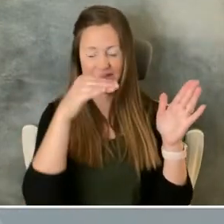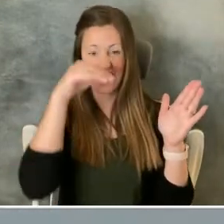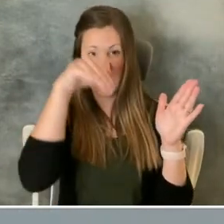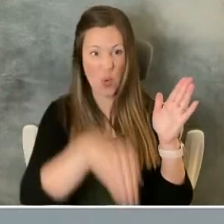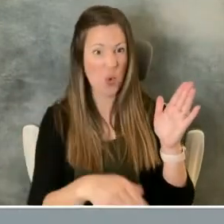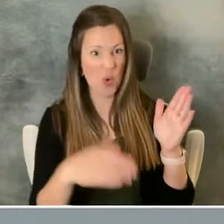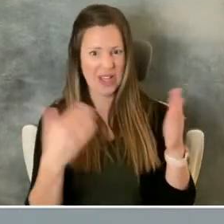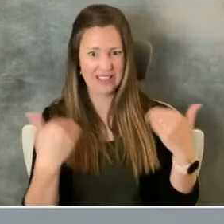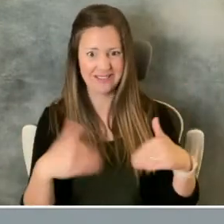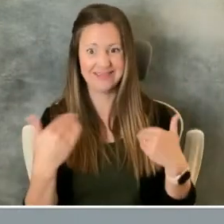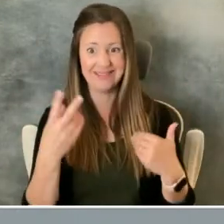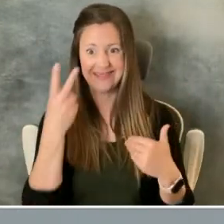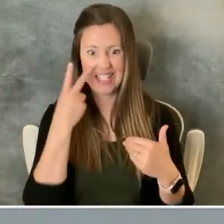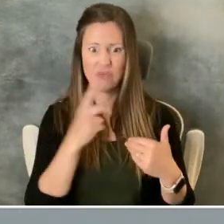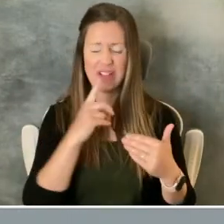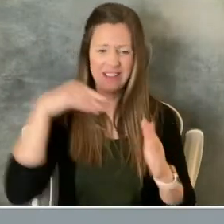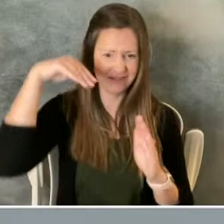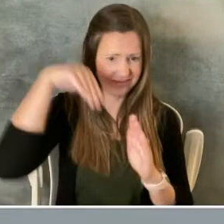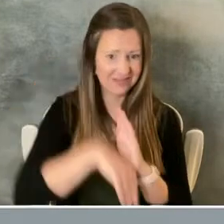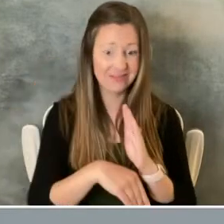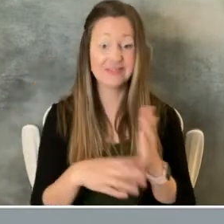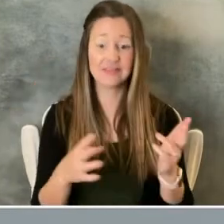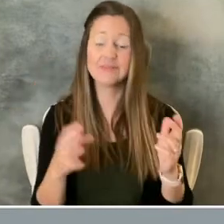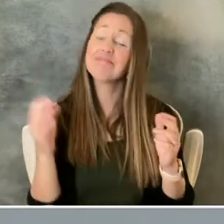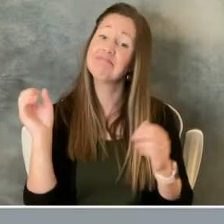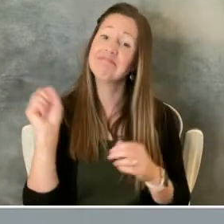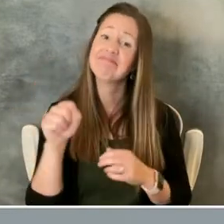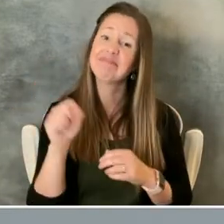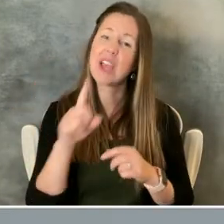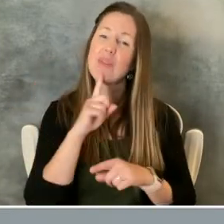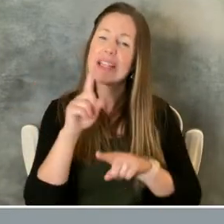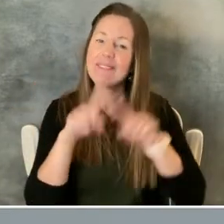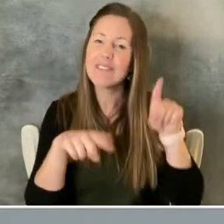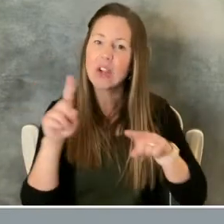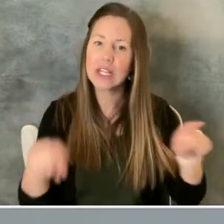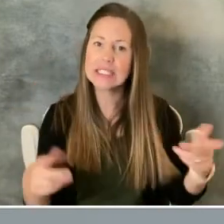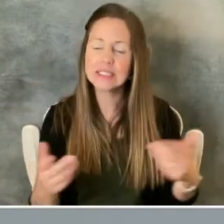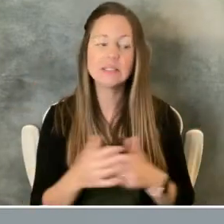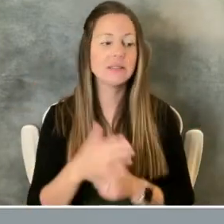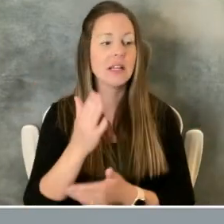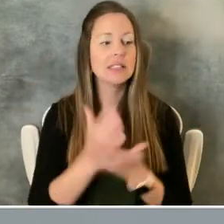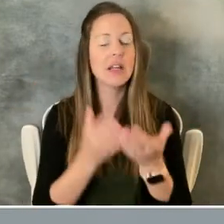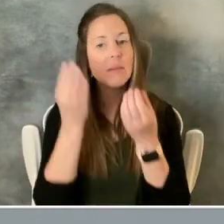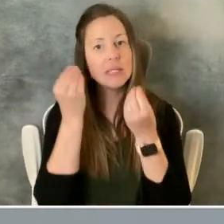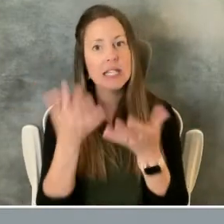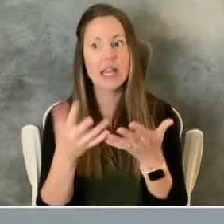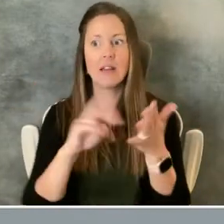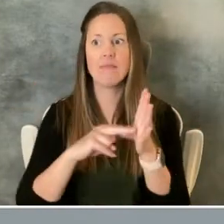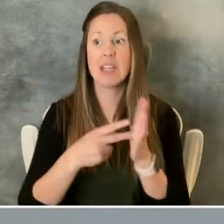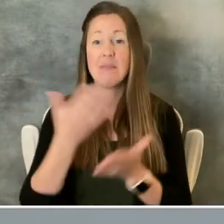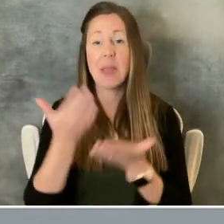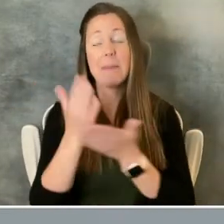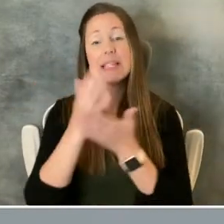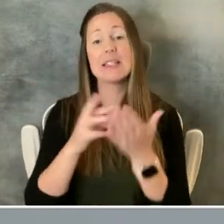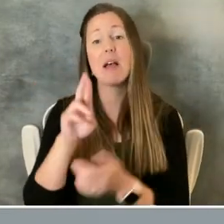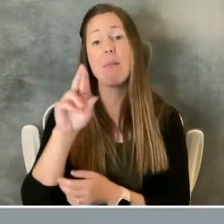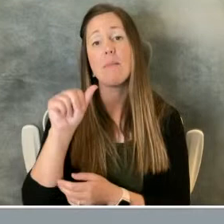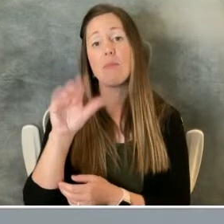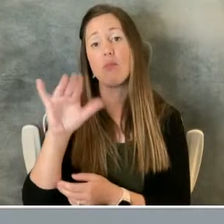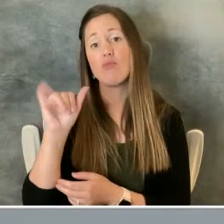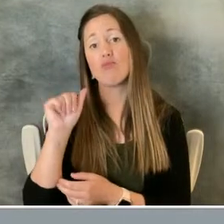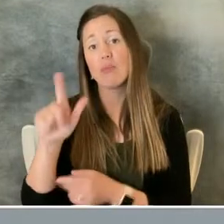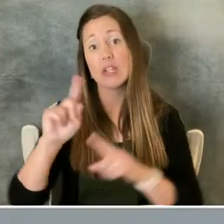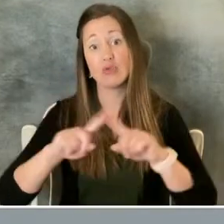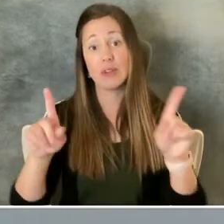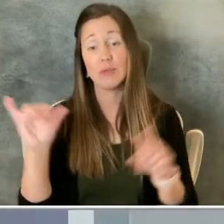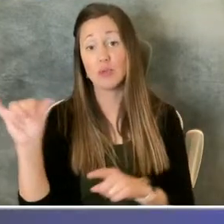are. So obviously it varies a little bit. Interesting, some of the data suggests that there might be racial differences in that. And in particular, there might be